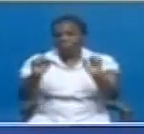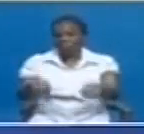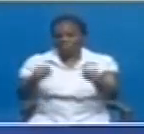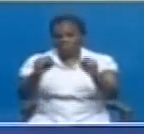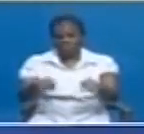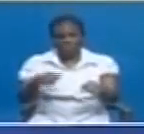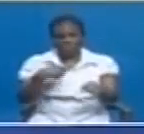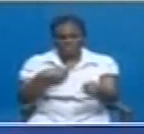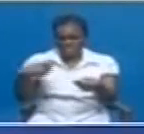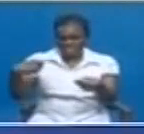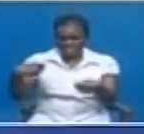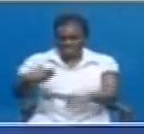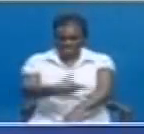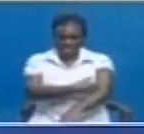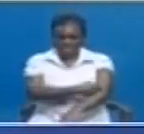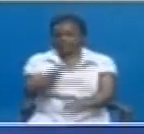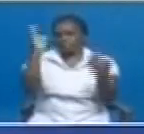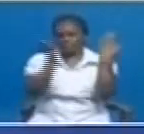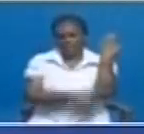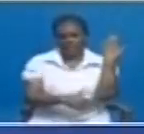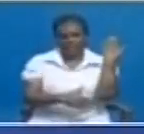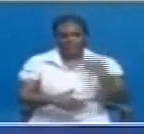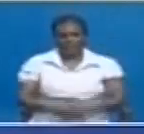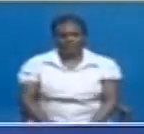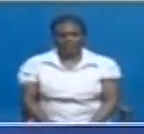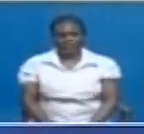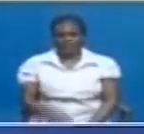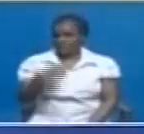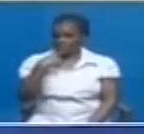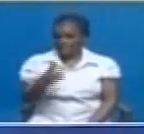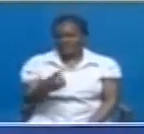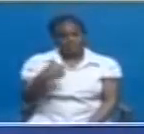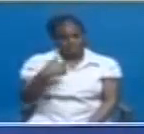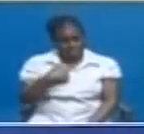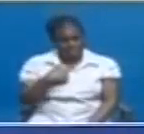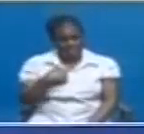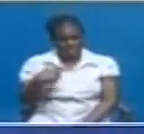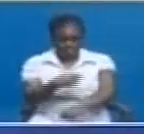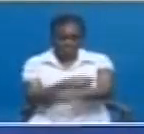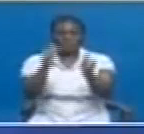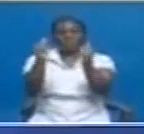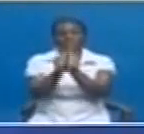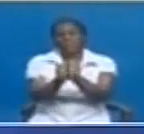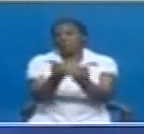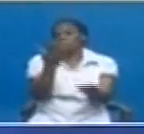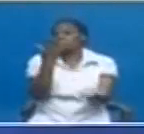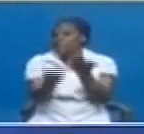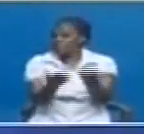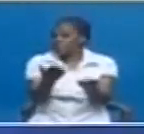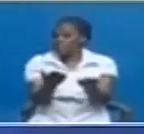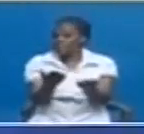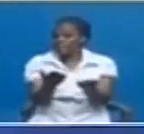kama labda ni 5. Nikasema wacha mimi natunga 10. Kumbe